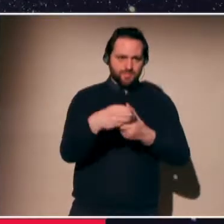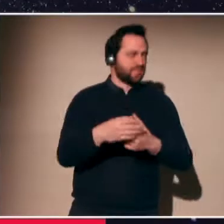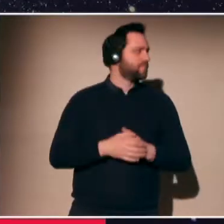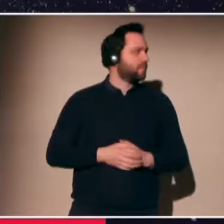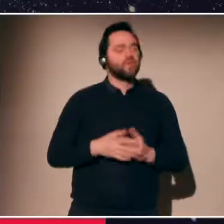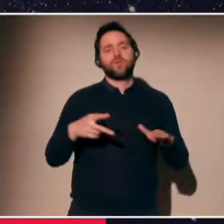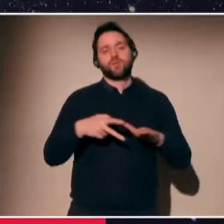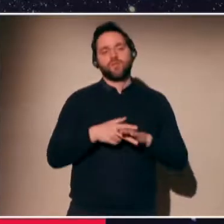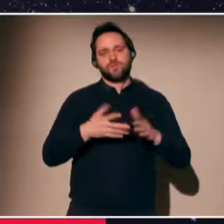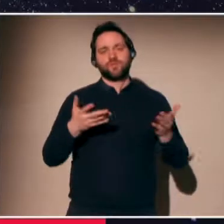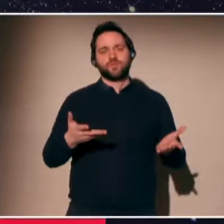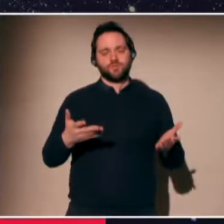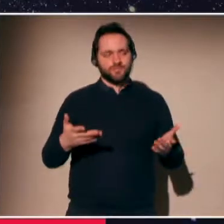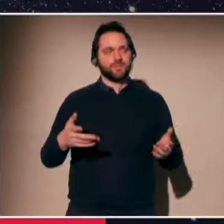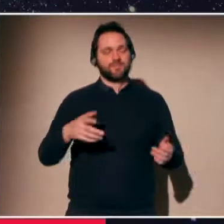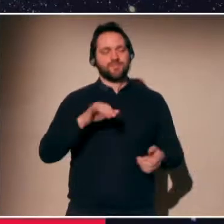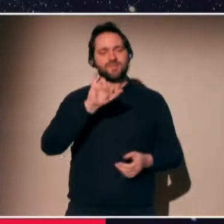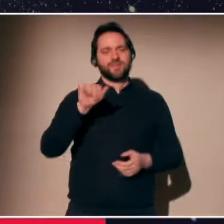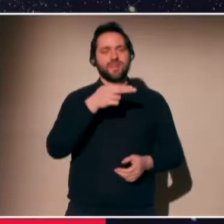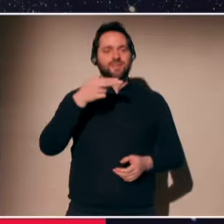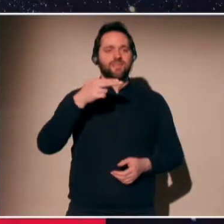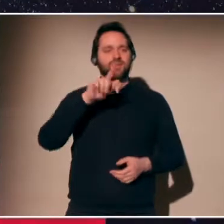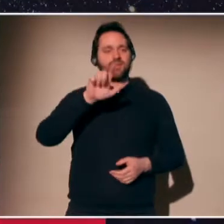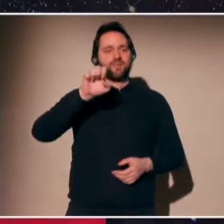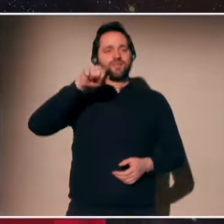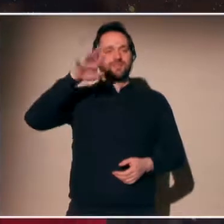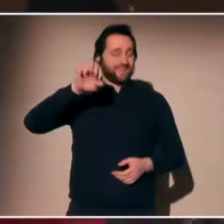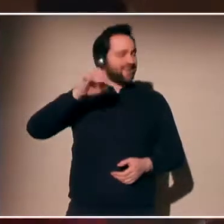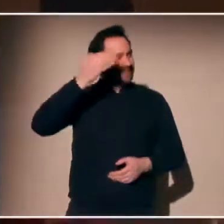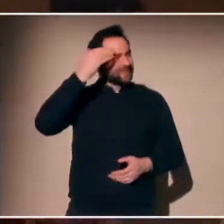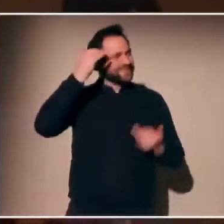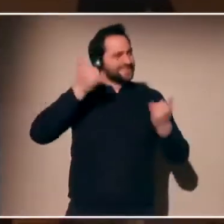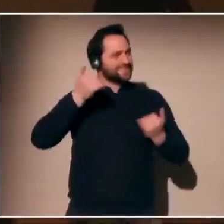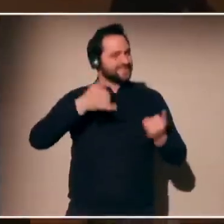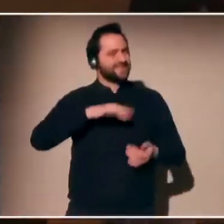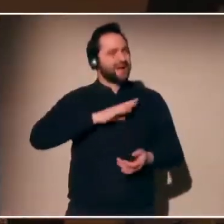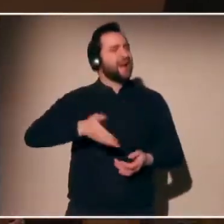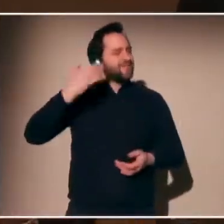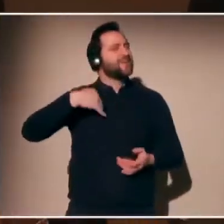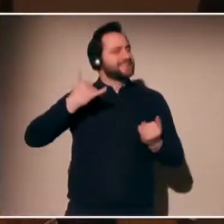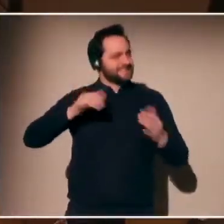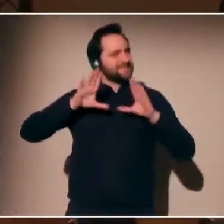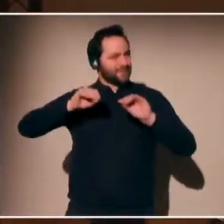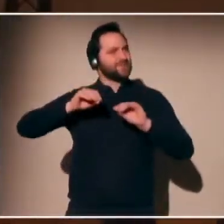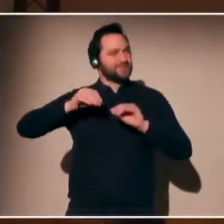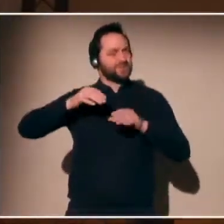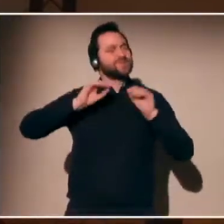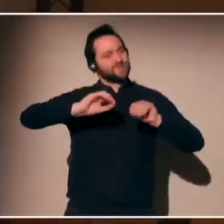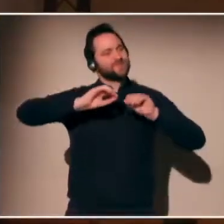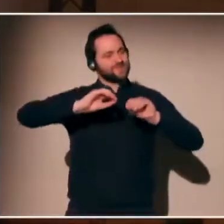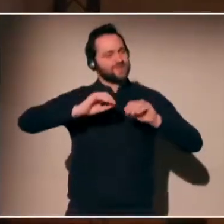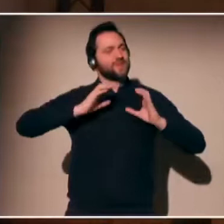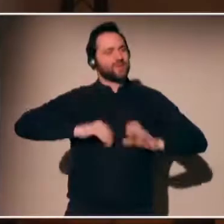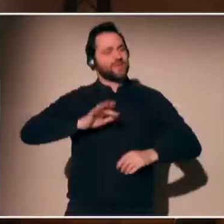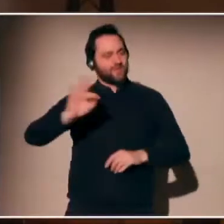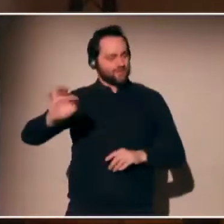I'll start with Yann Le Cun, who is back here. This is a space that he knows well. He